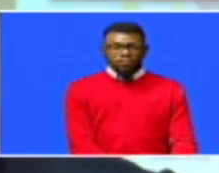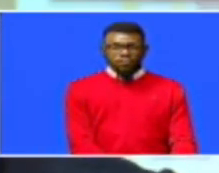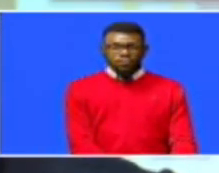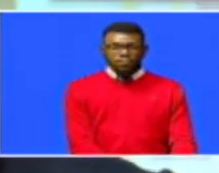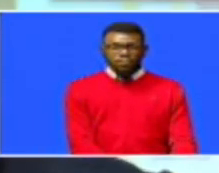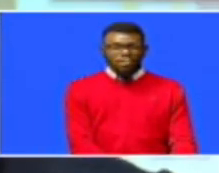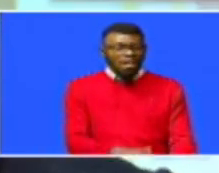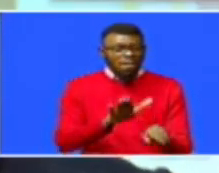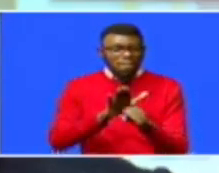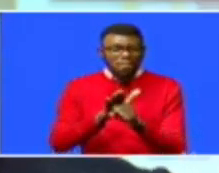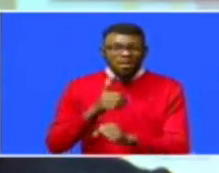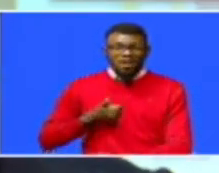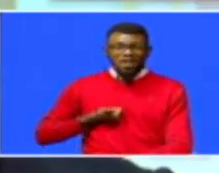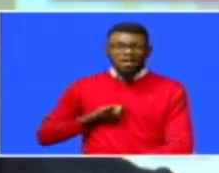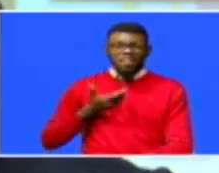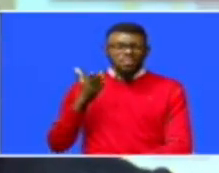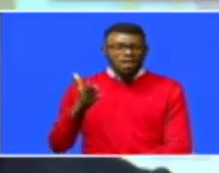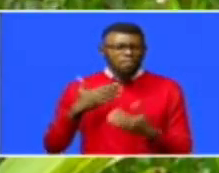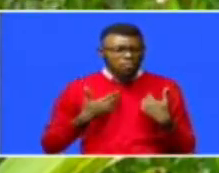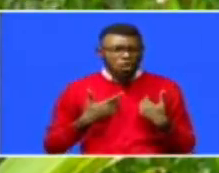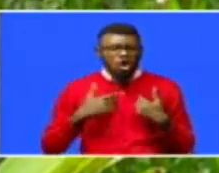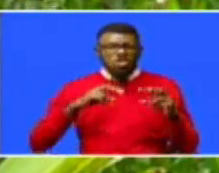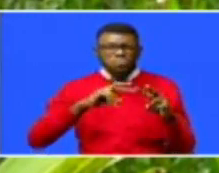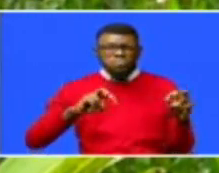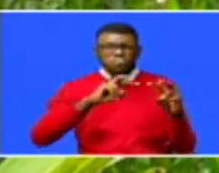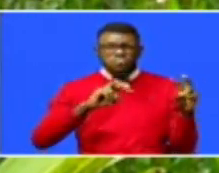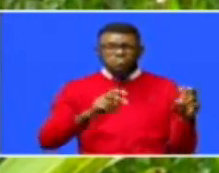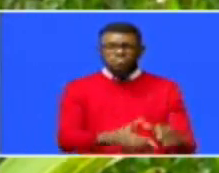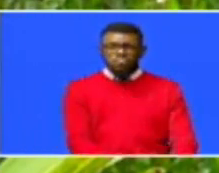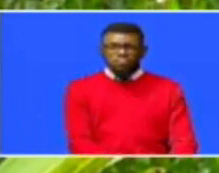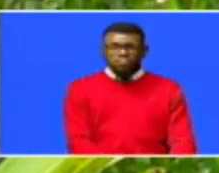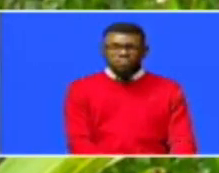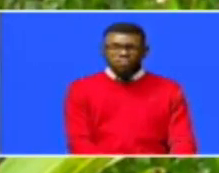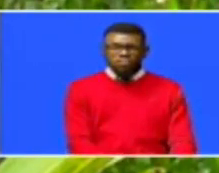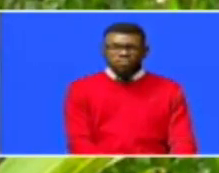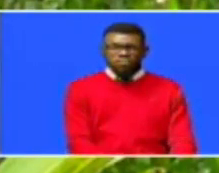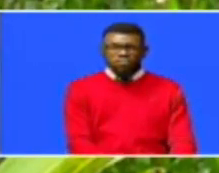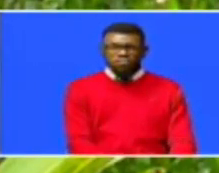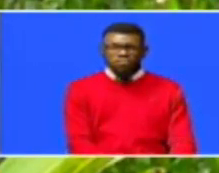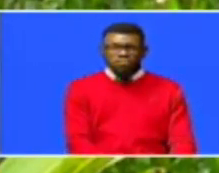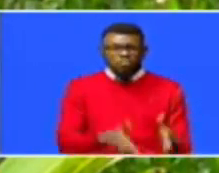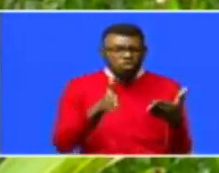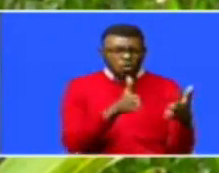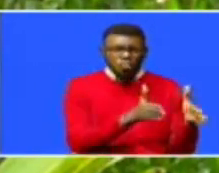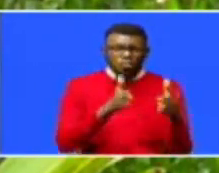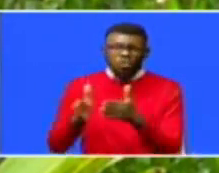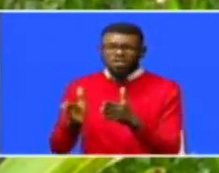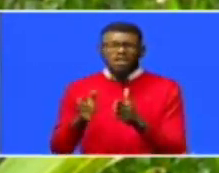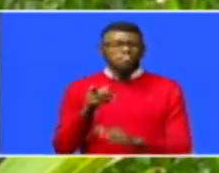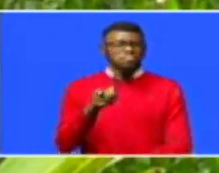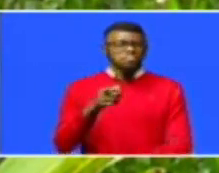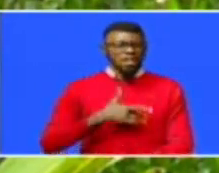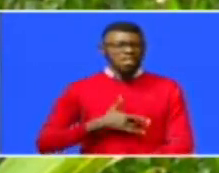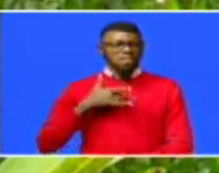or there are so many girls that are being recruited, like every month. If you know of people who are being offered these kind of opportunities, report